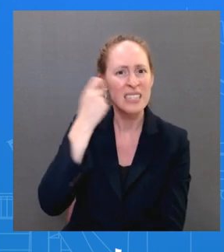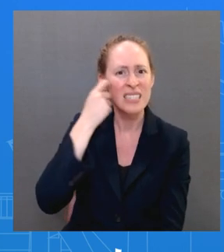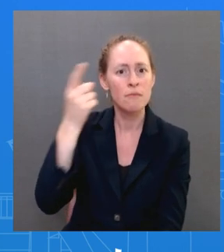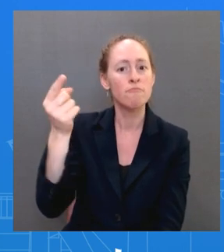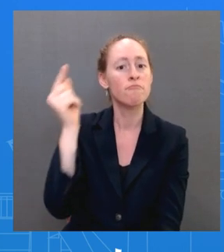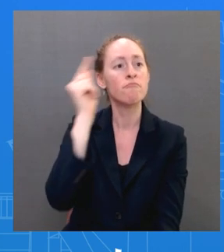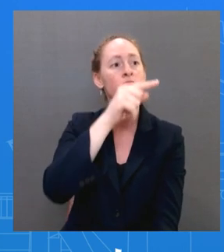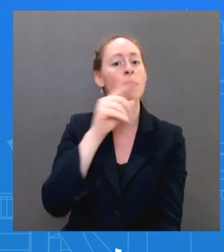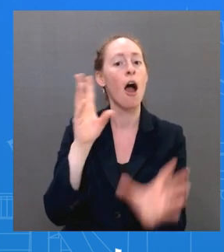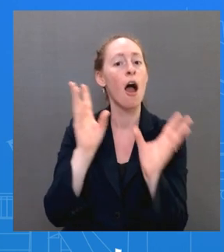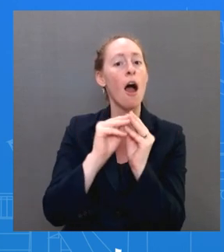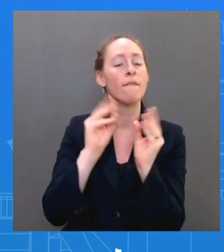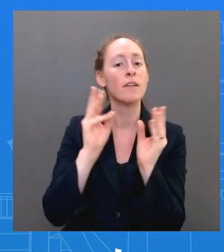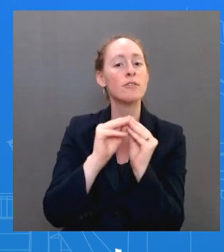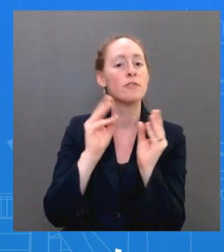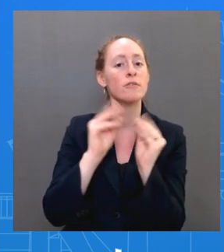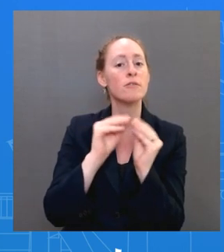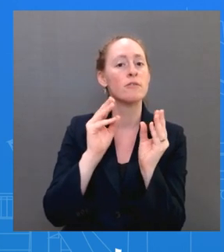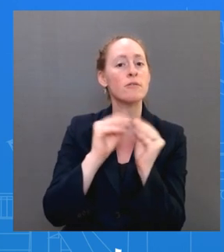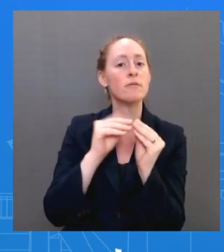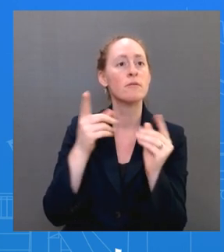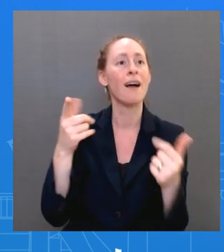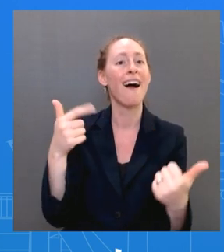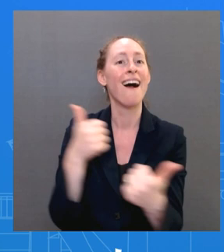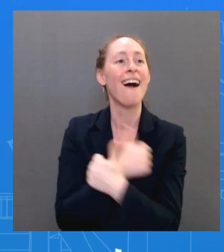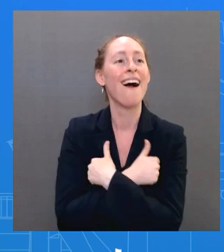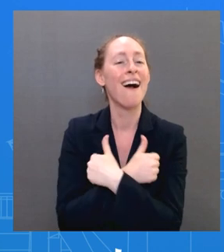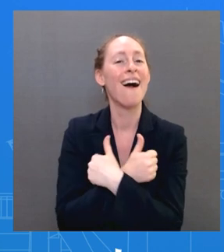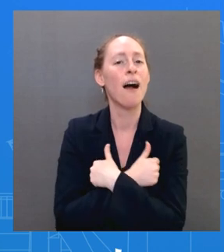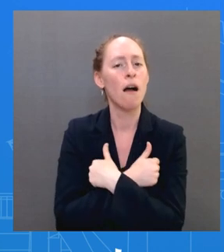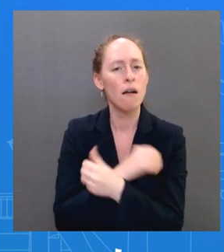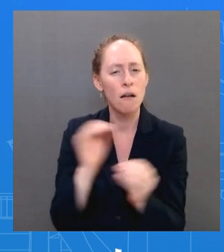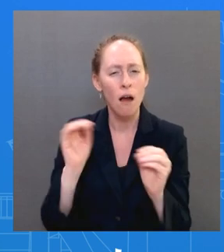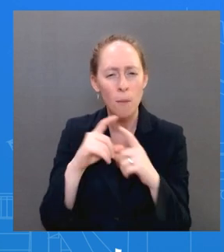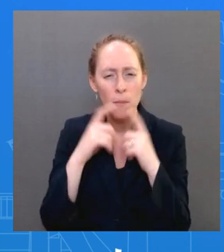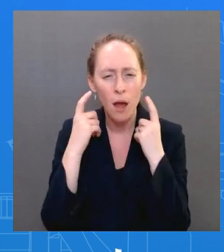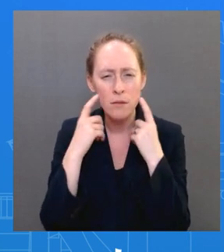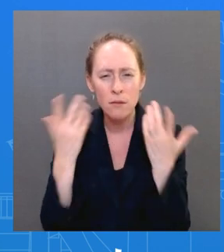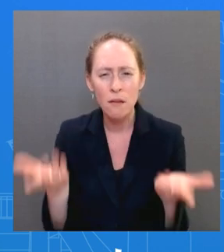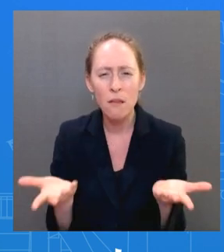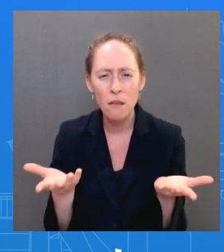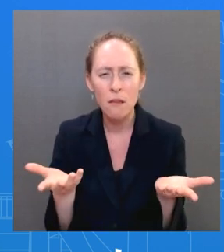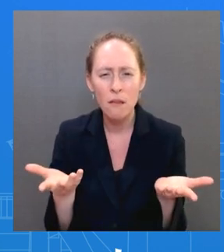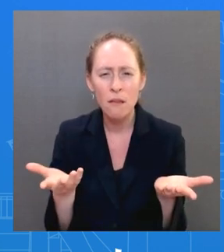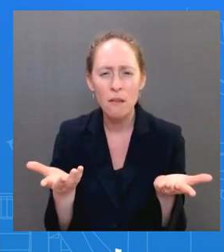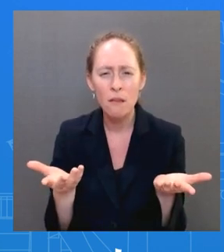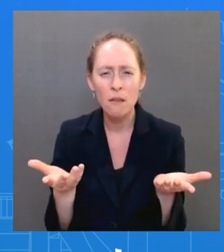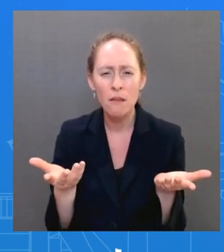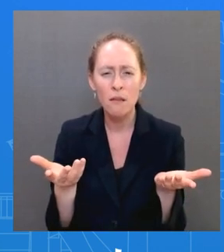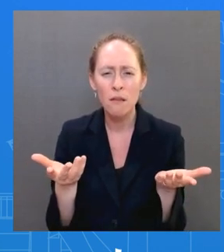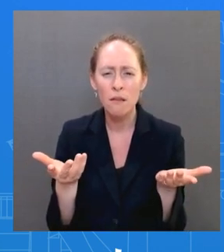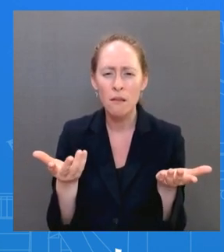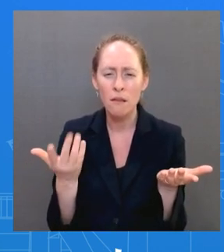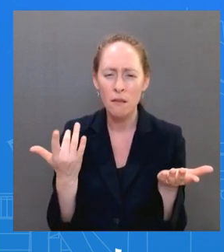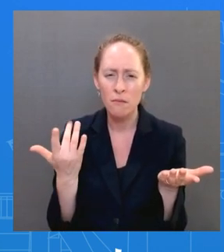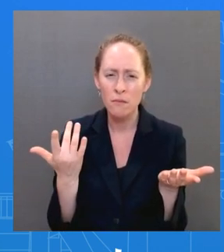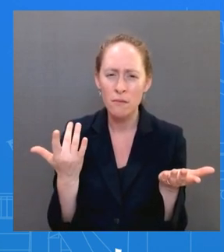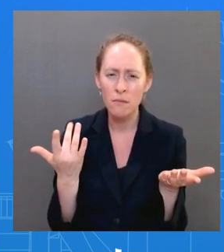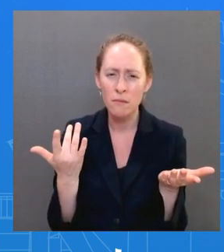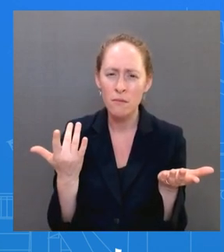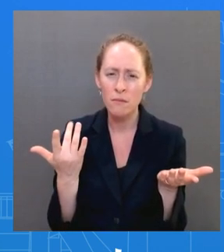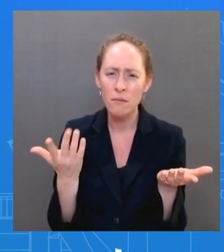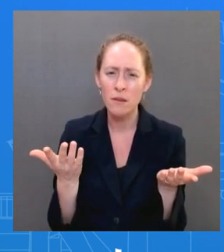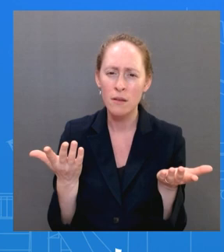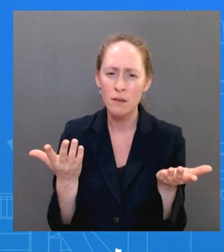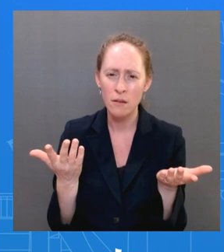without a mask on. She was also maskless for most of that conversation. Would you have recommended that she keep her mask on, given that that